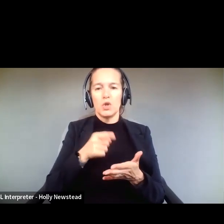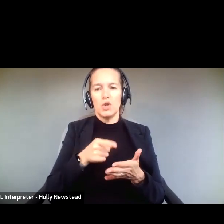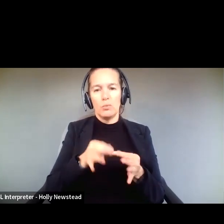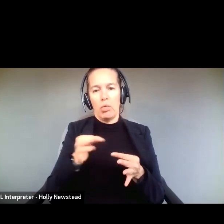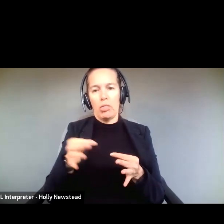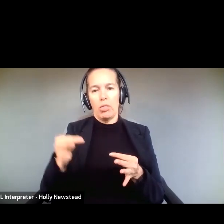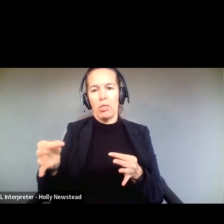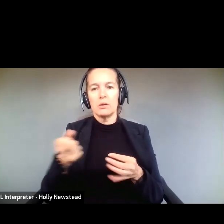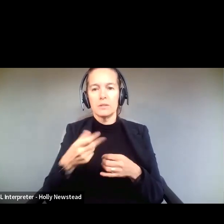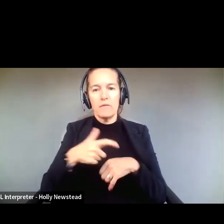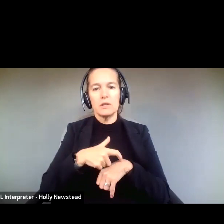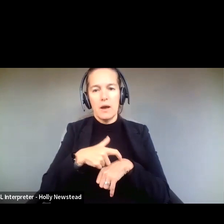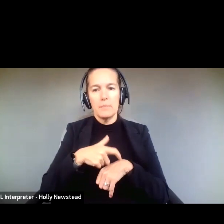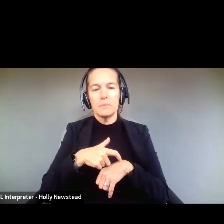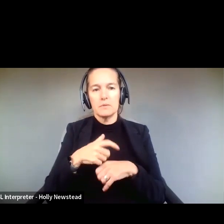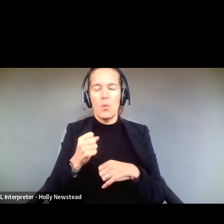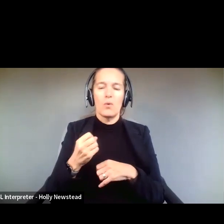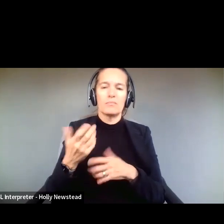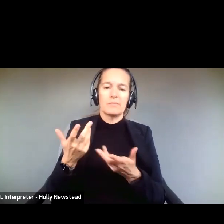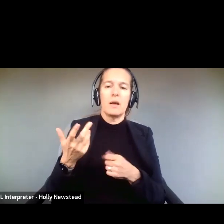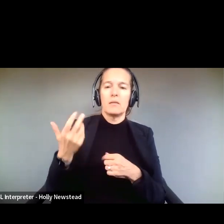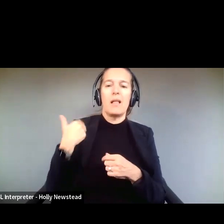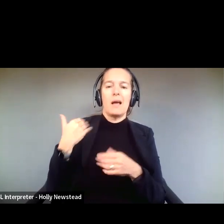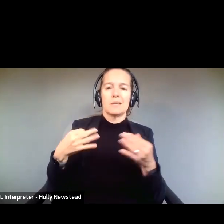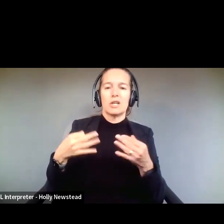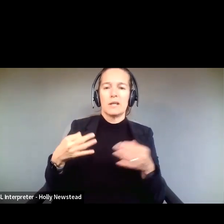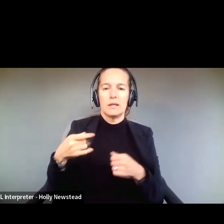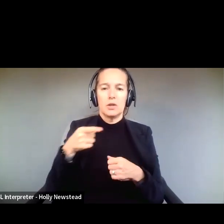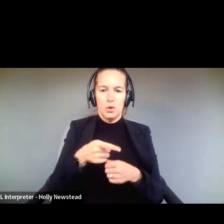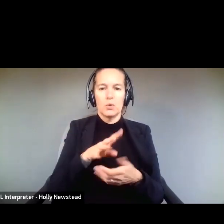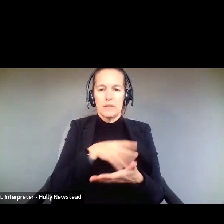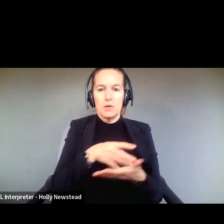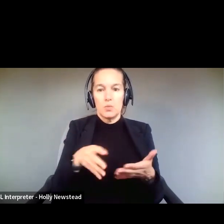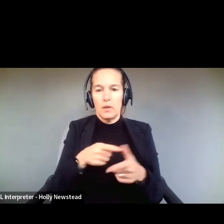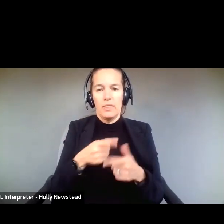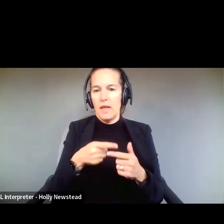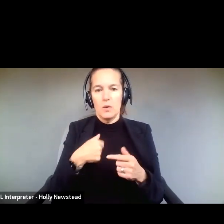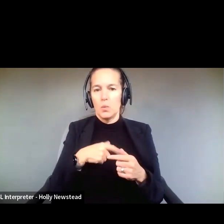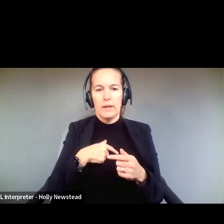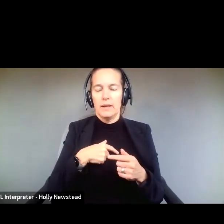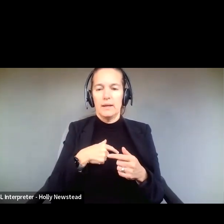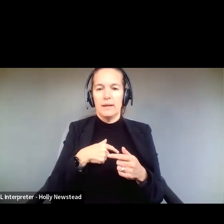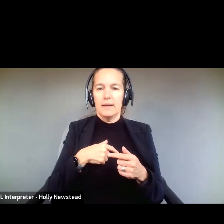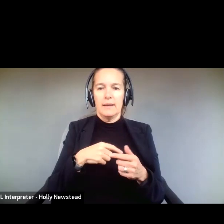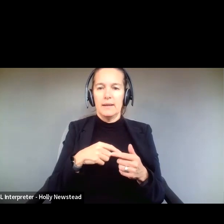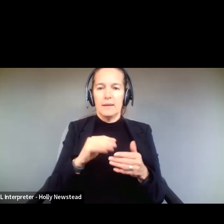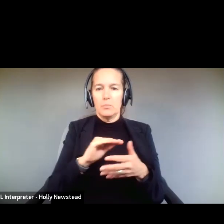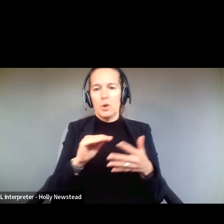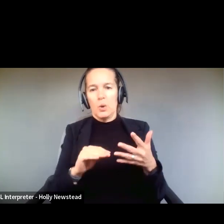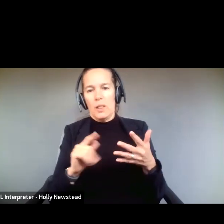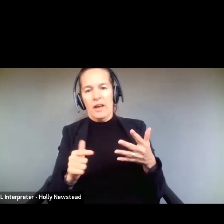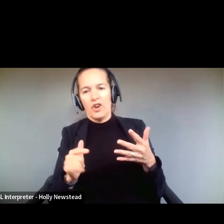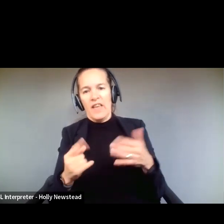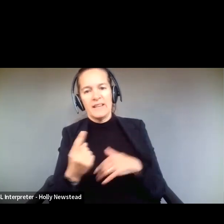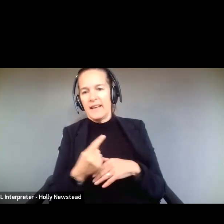times. At our last hearing, you were scheduled and then we scheduled a little later that day. And then finally we